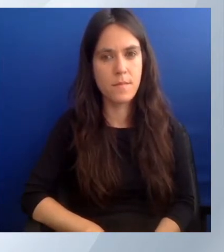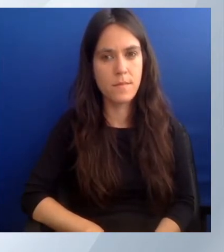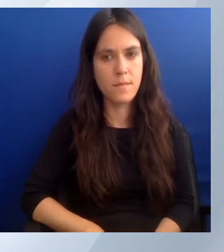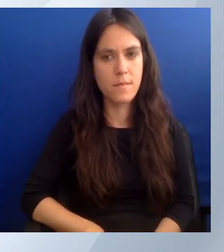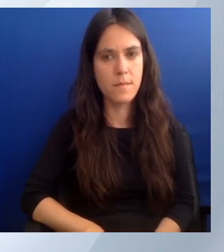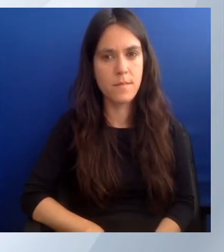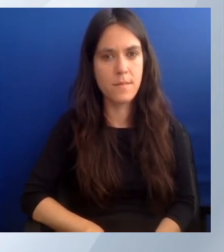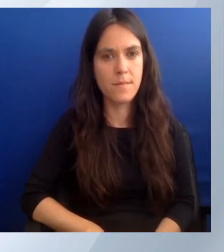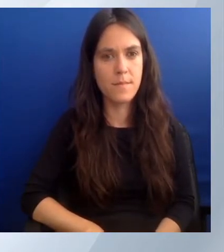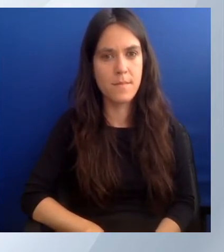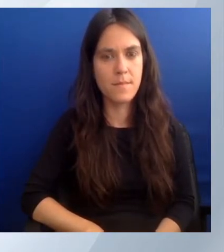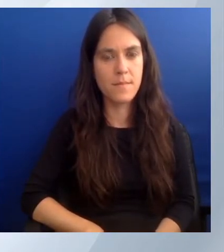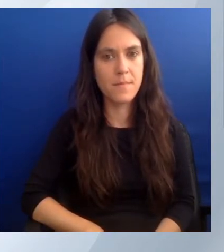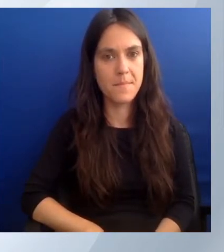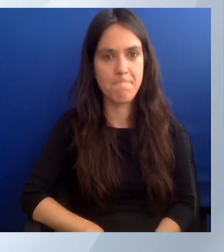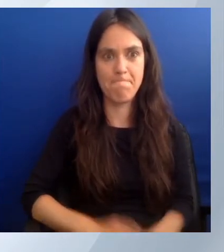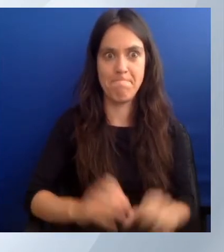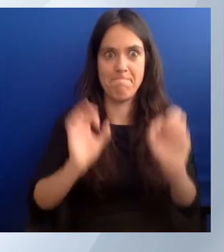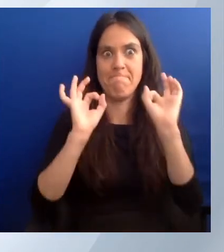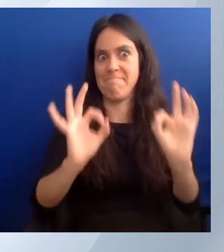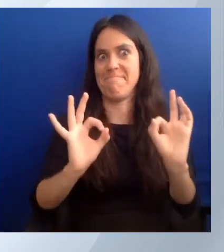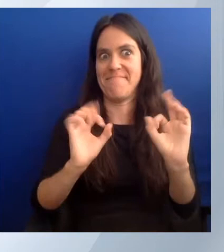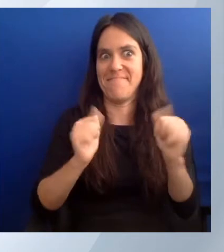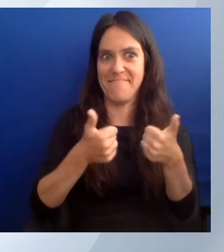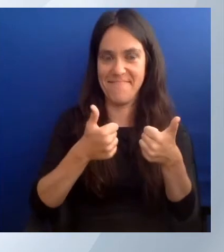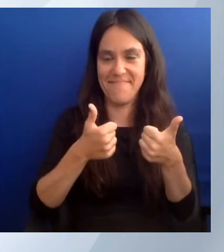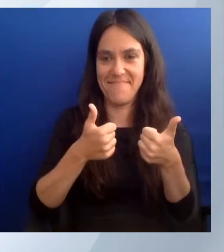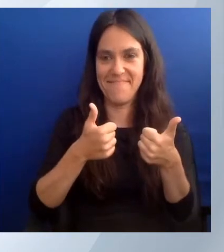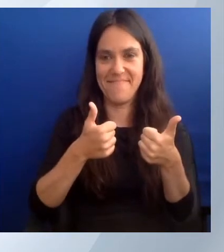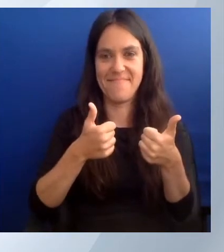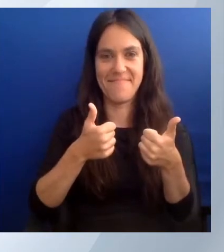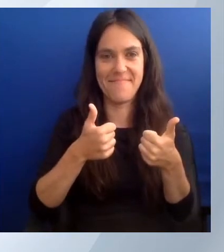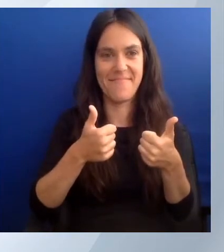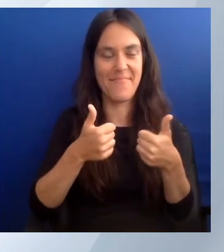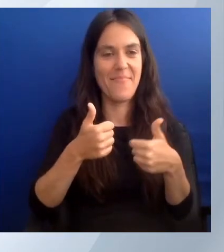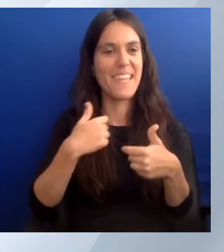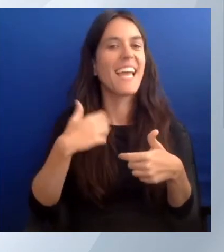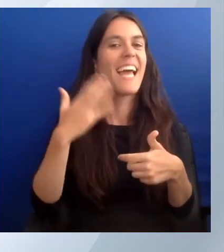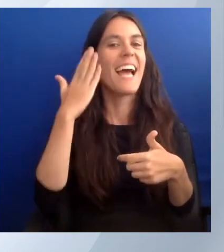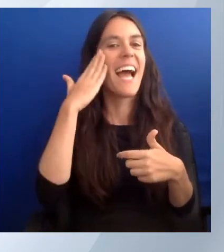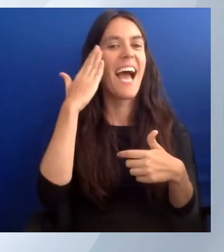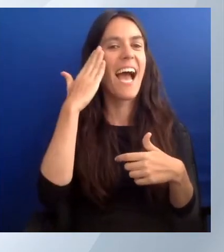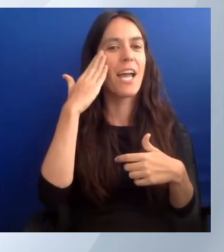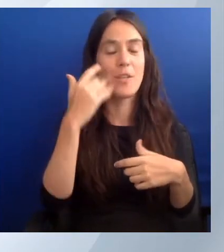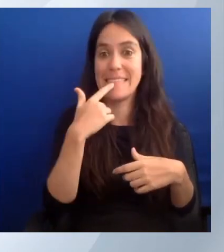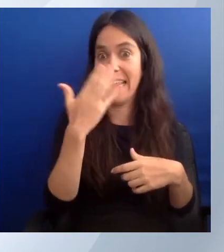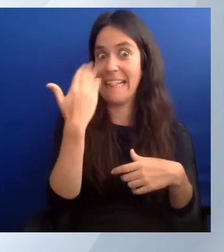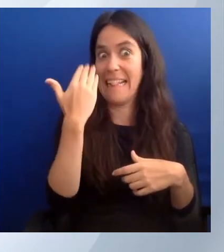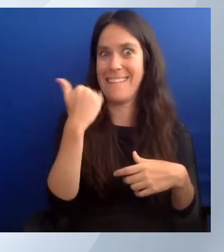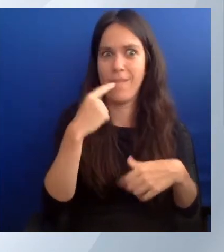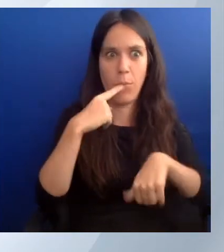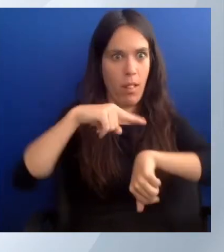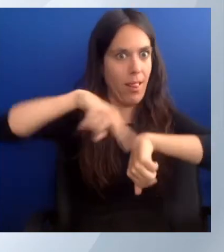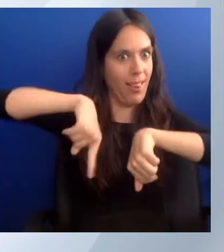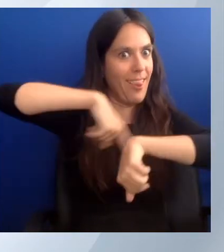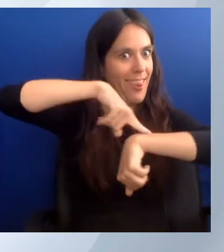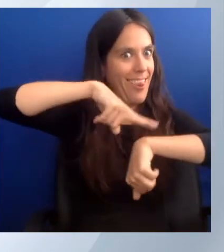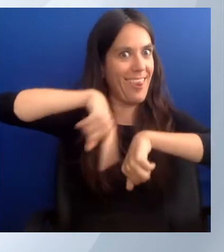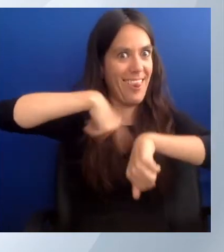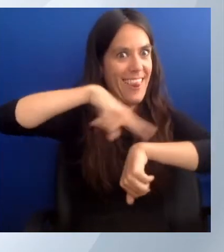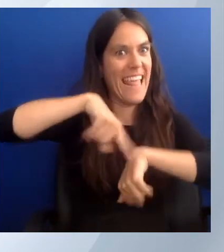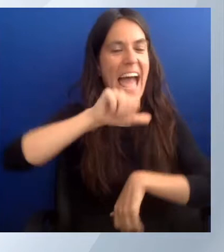And there we go. Now this has already been created. I know that I said a couple of minutes ago that it takes time to create Azure